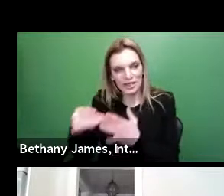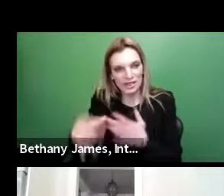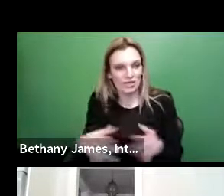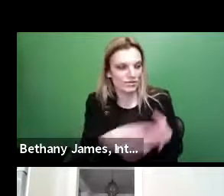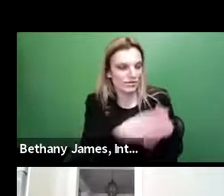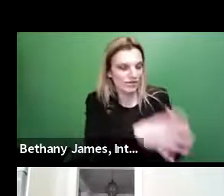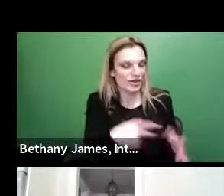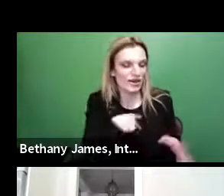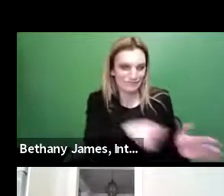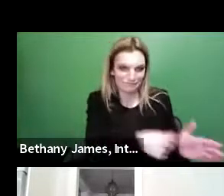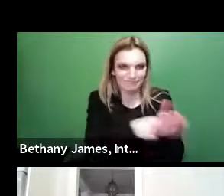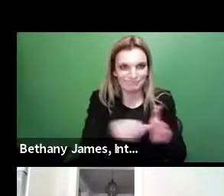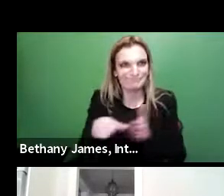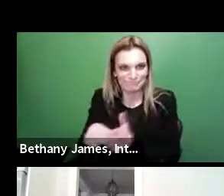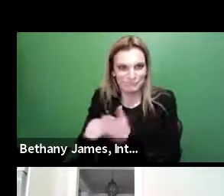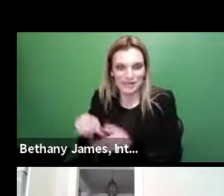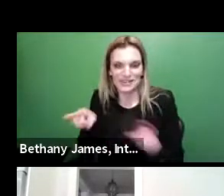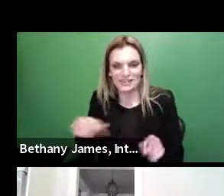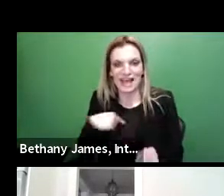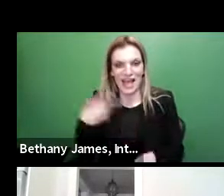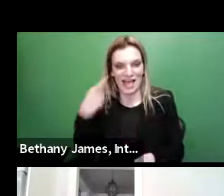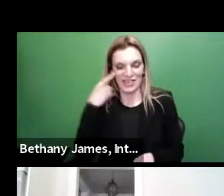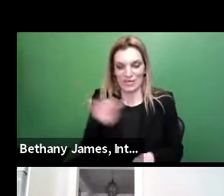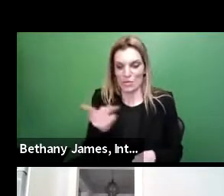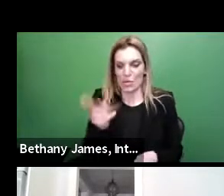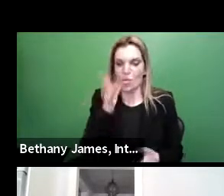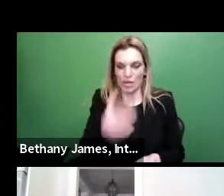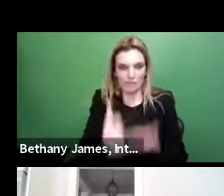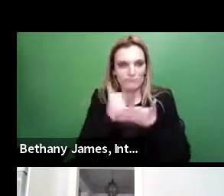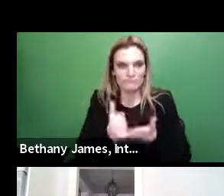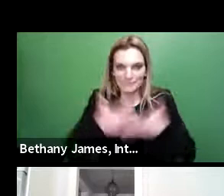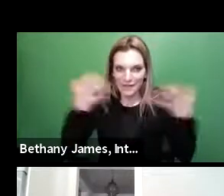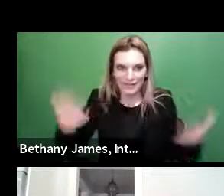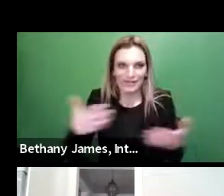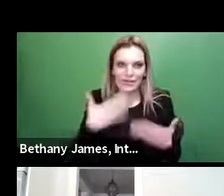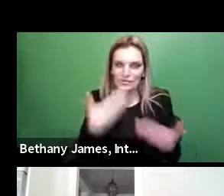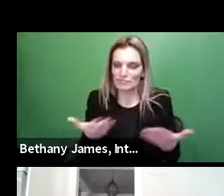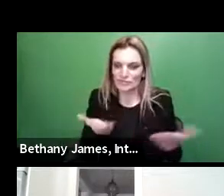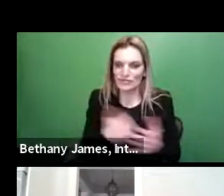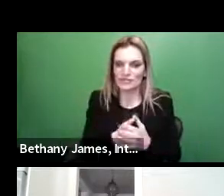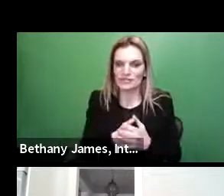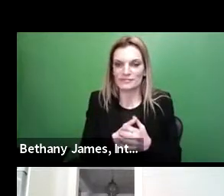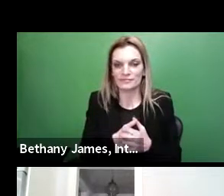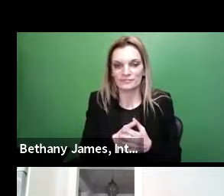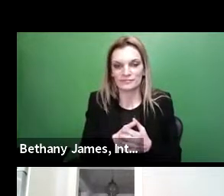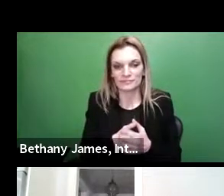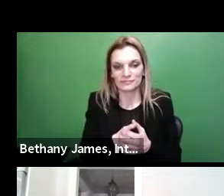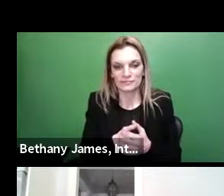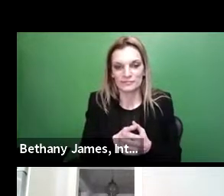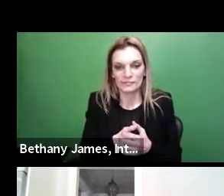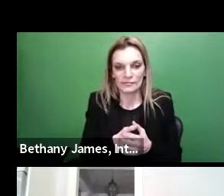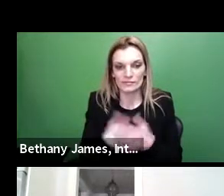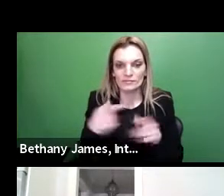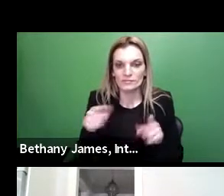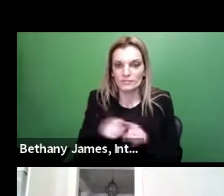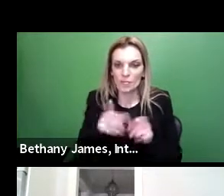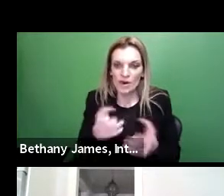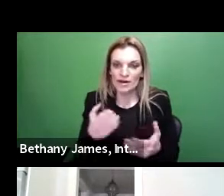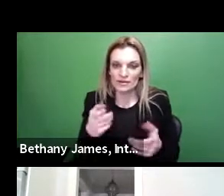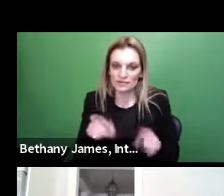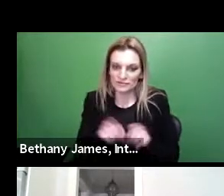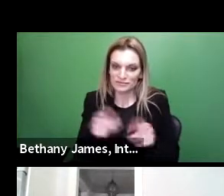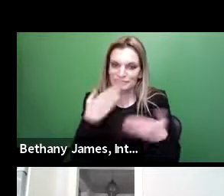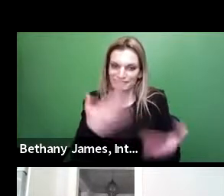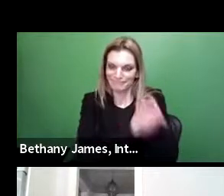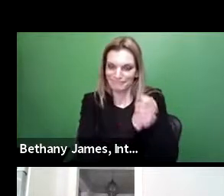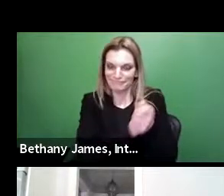organization, and they will be providing us with great service. If they are watching tonight, again, I just want to publicly extend my congratulations.